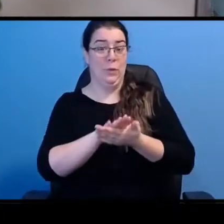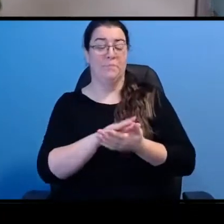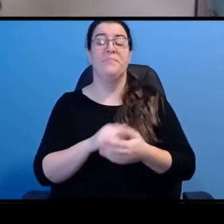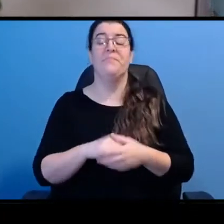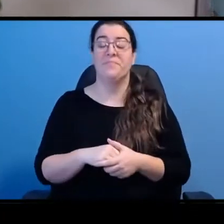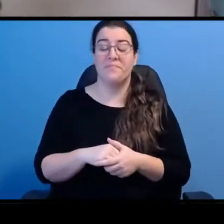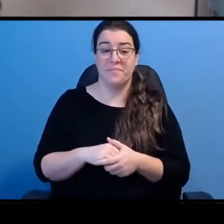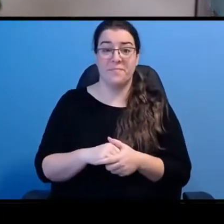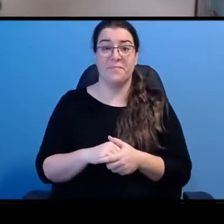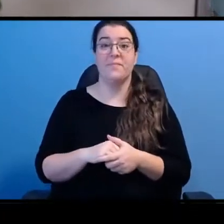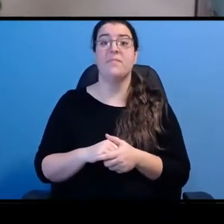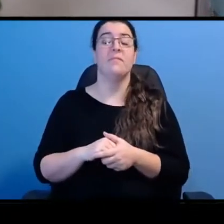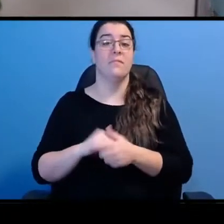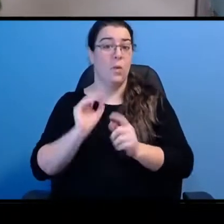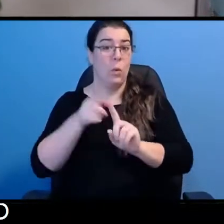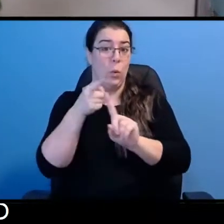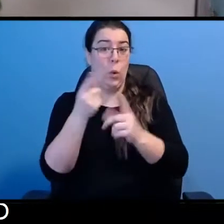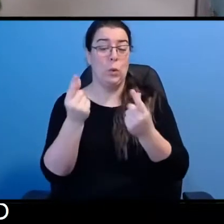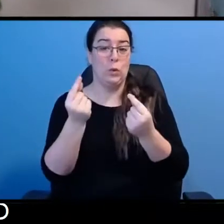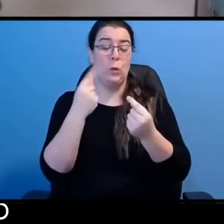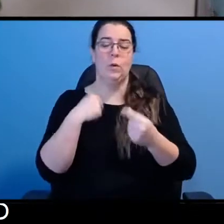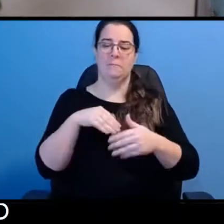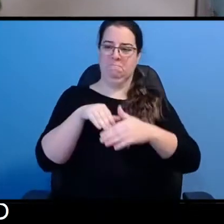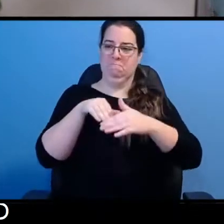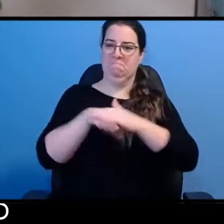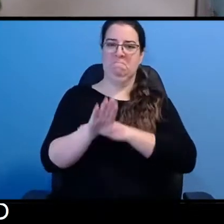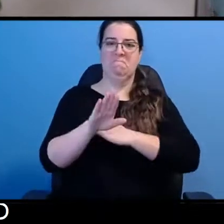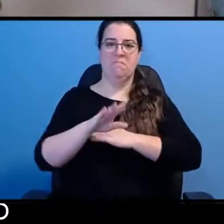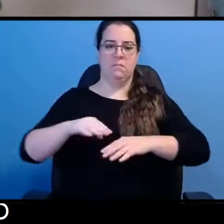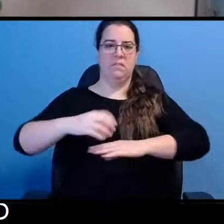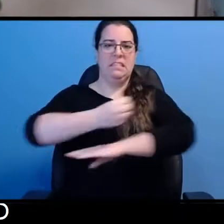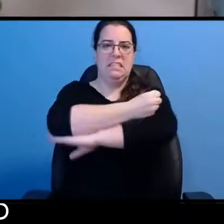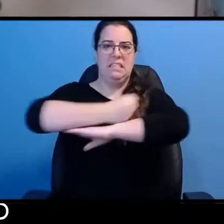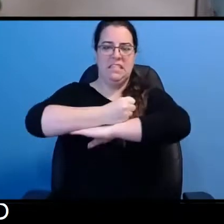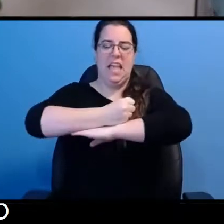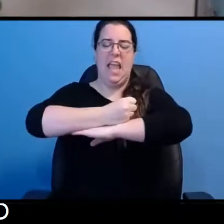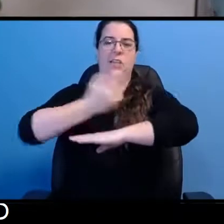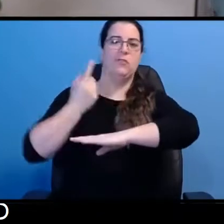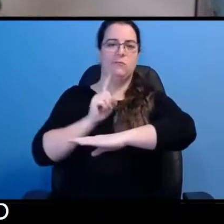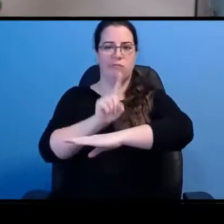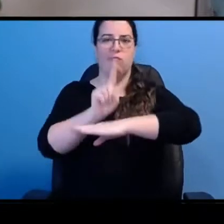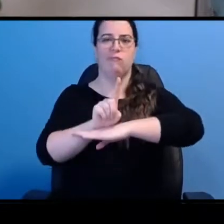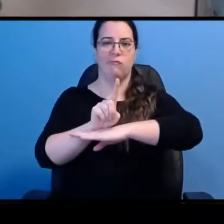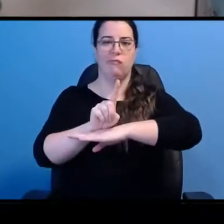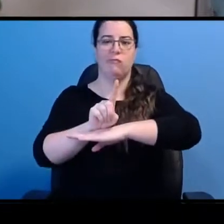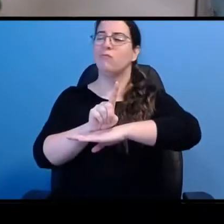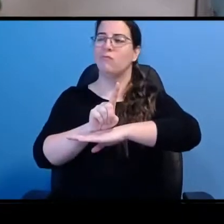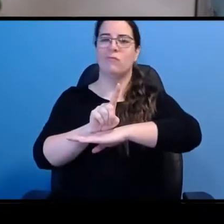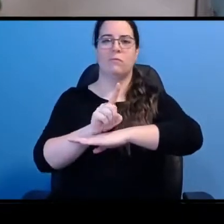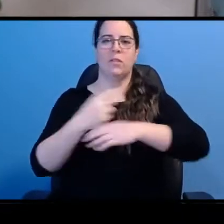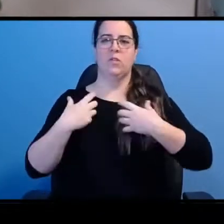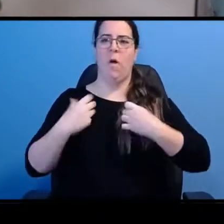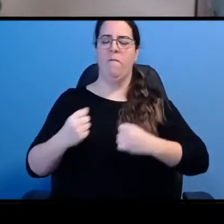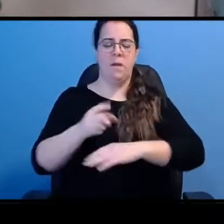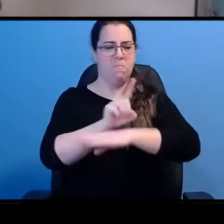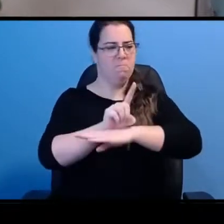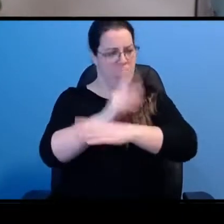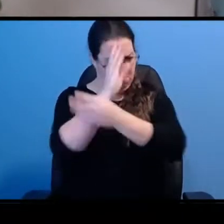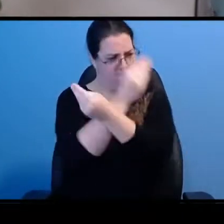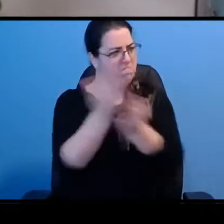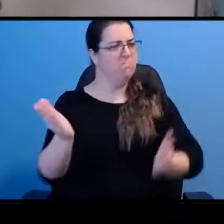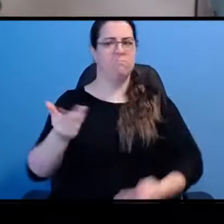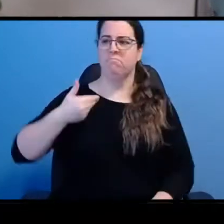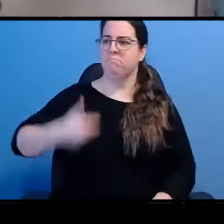we had to walk to a mark, look at everybody in the room and say, my name is Kelsey MacDonald and I'm auditioning for the part